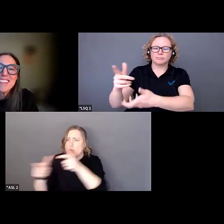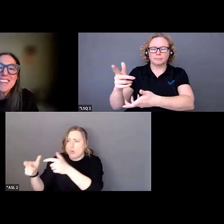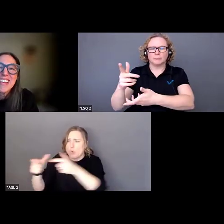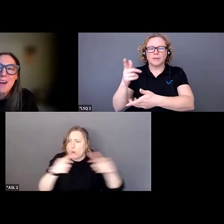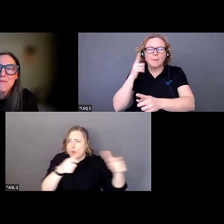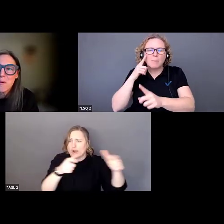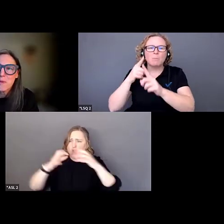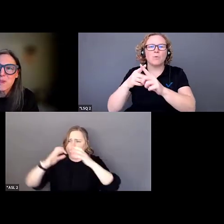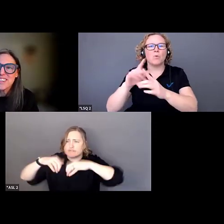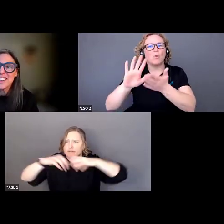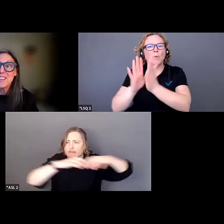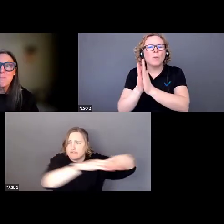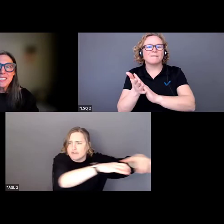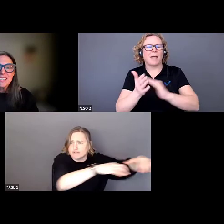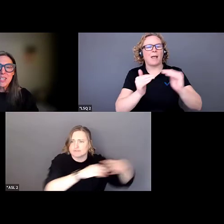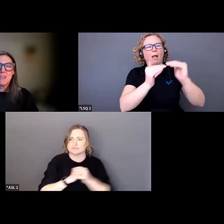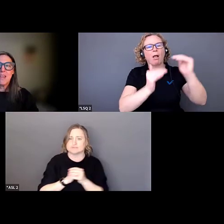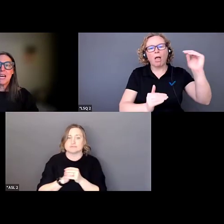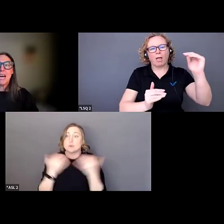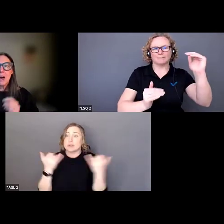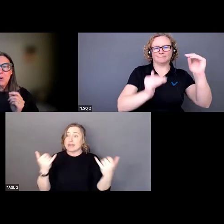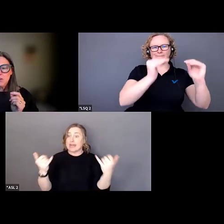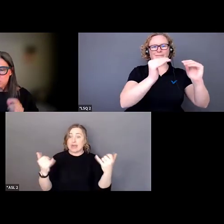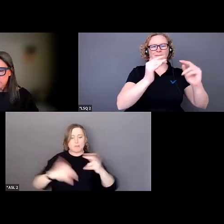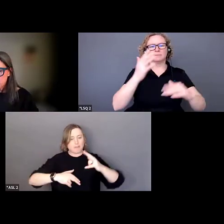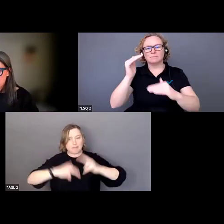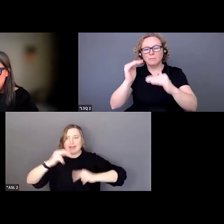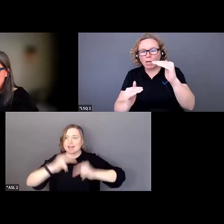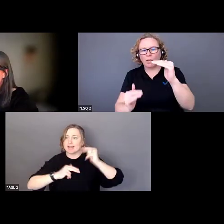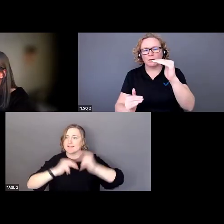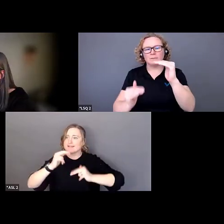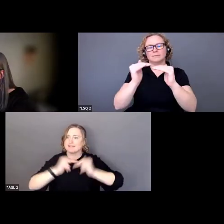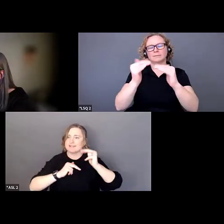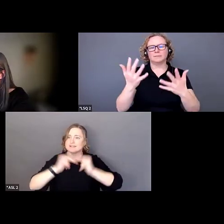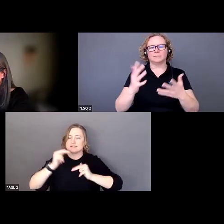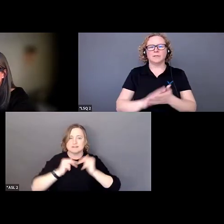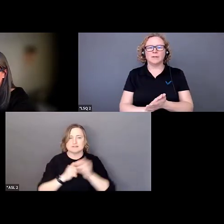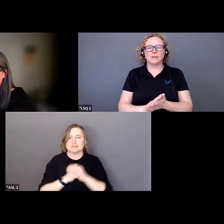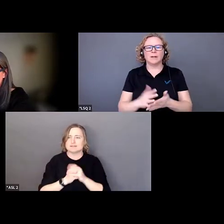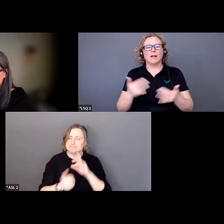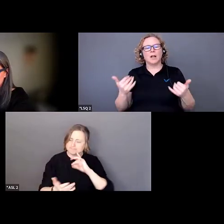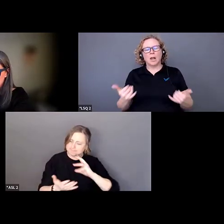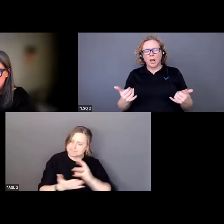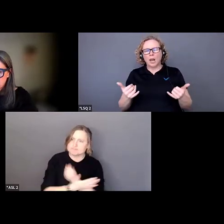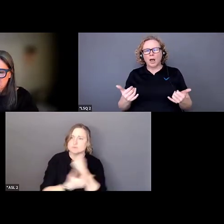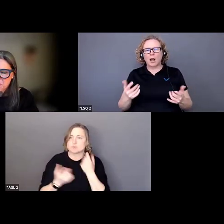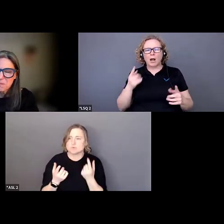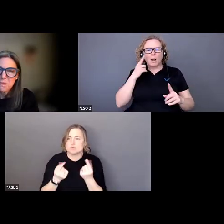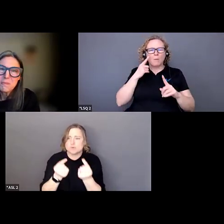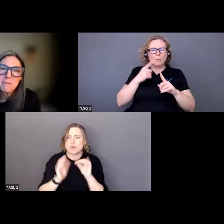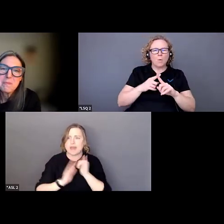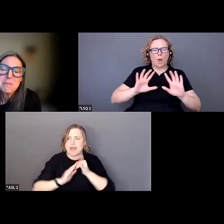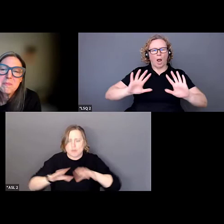So let's scaffold, let's build on that. How do we move to action?